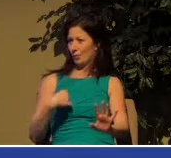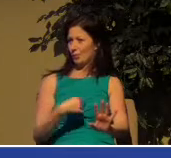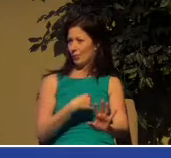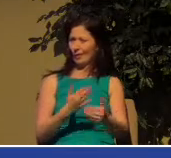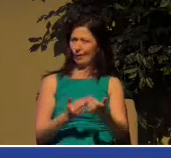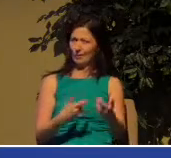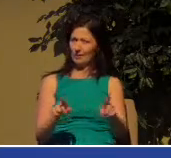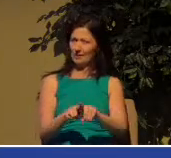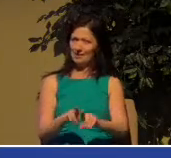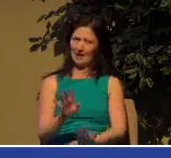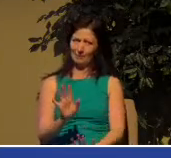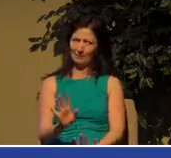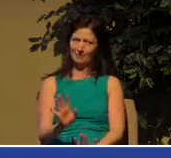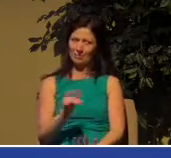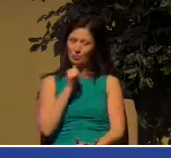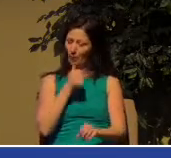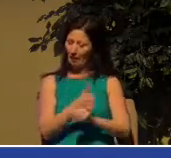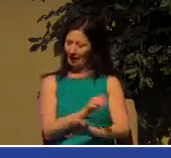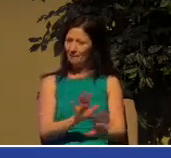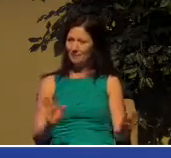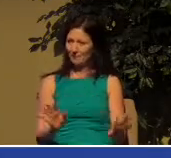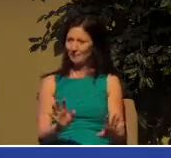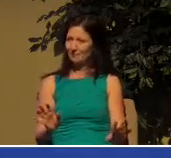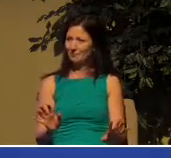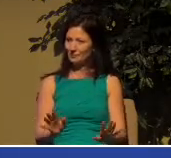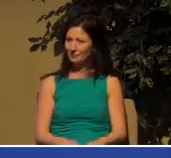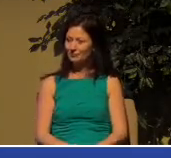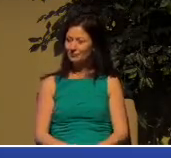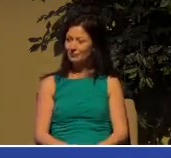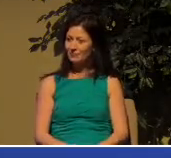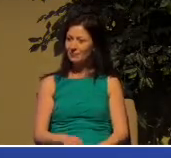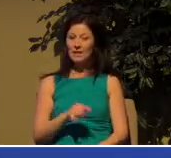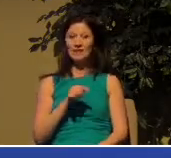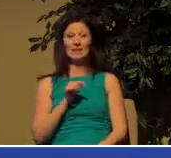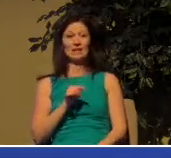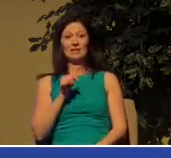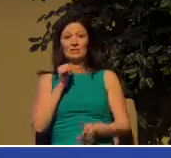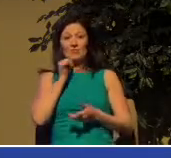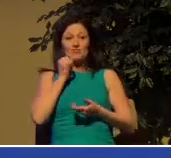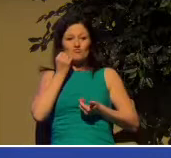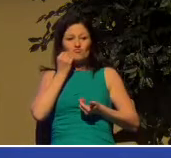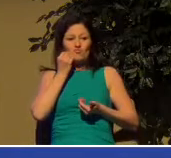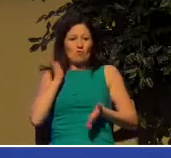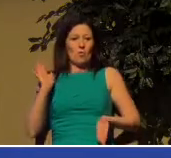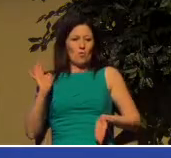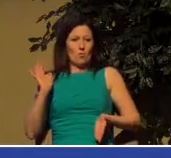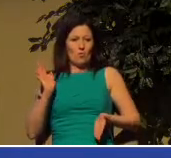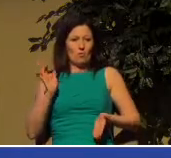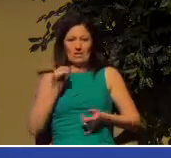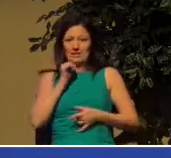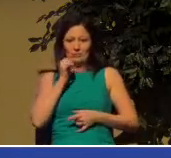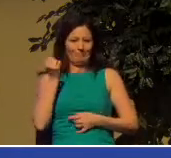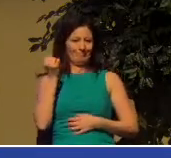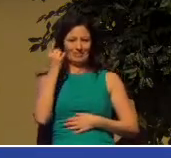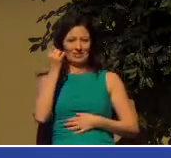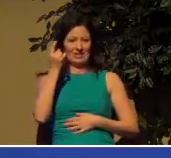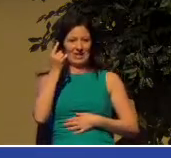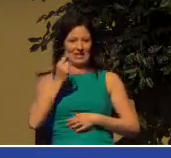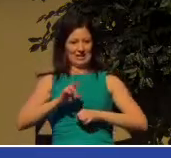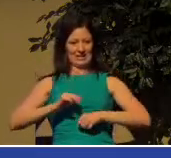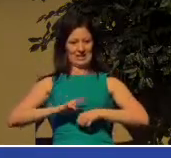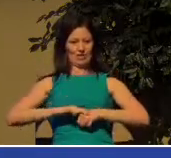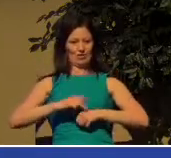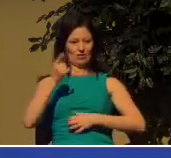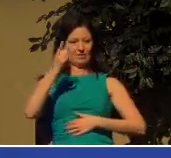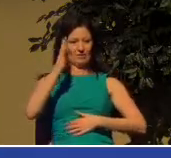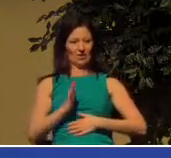different. They didn't understand the nature of God's promised salvation, and because